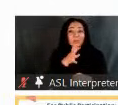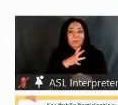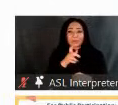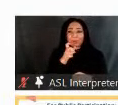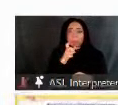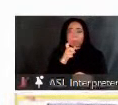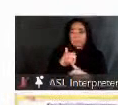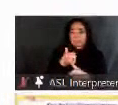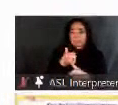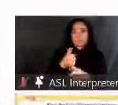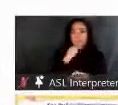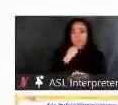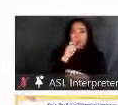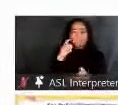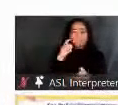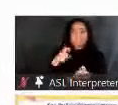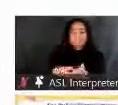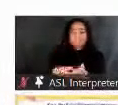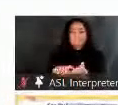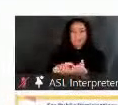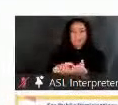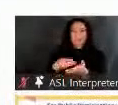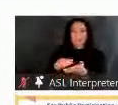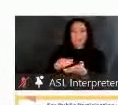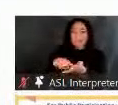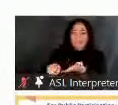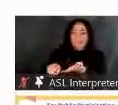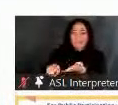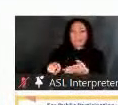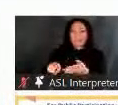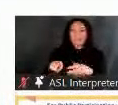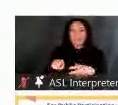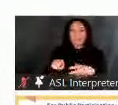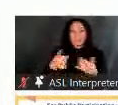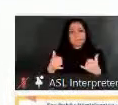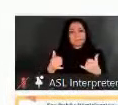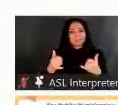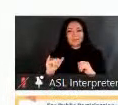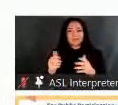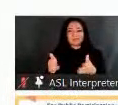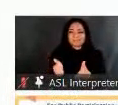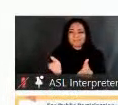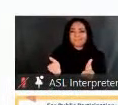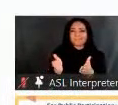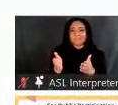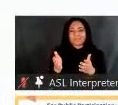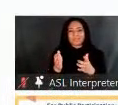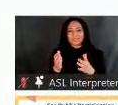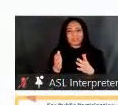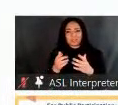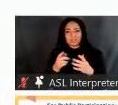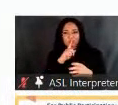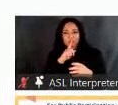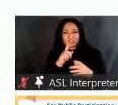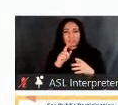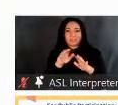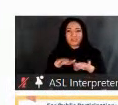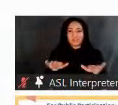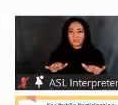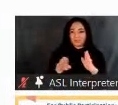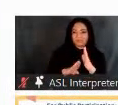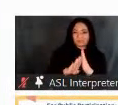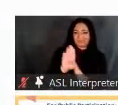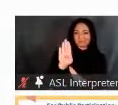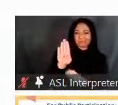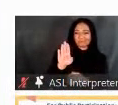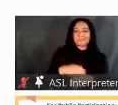educating and nurturing our youngest learners, ensuring children learned and thrived. Without the dedication and commitment of these women and